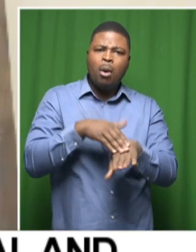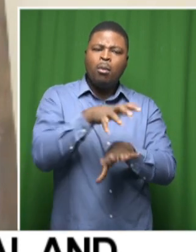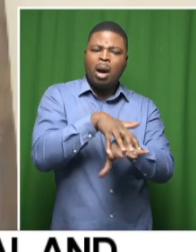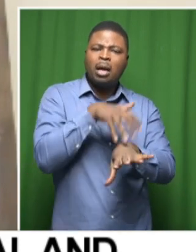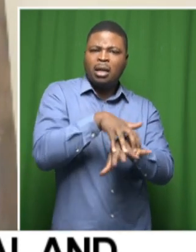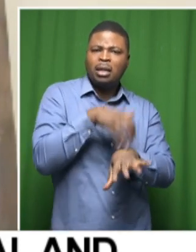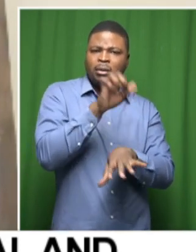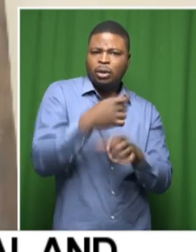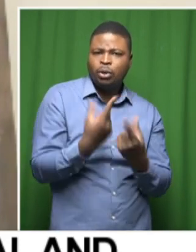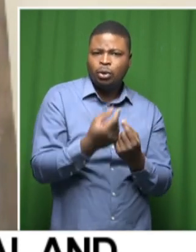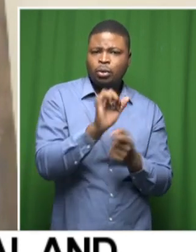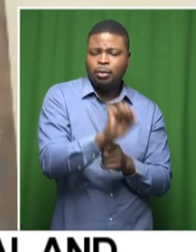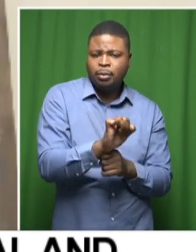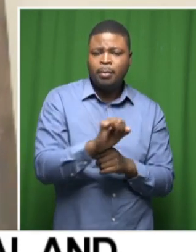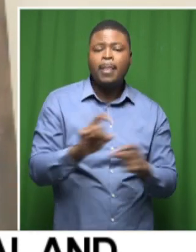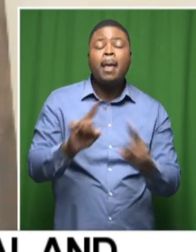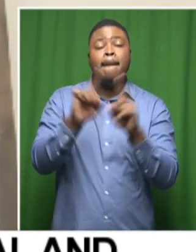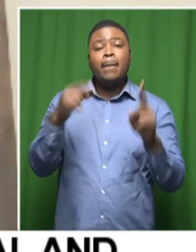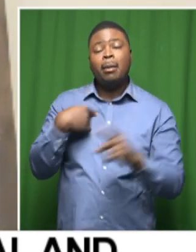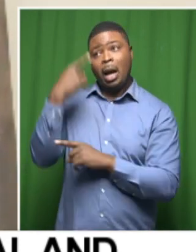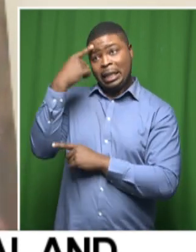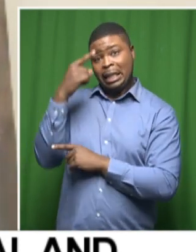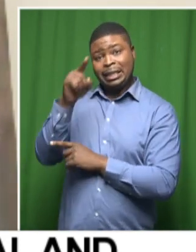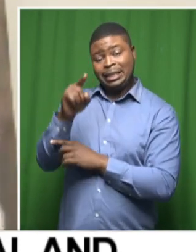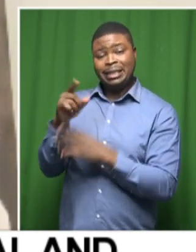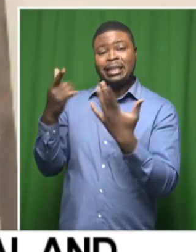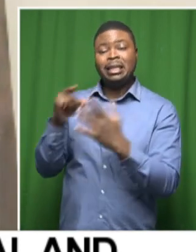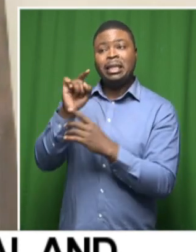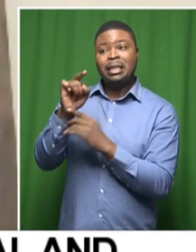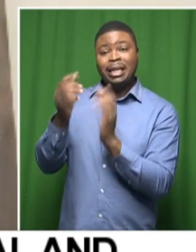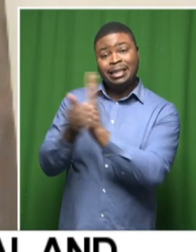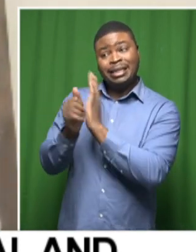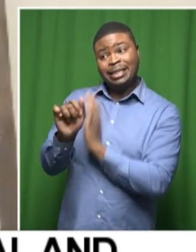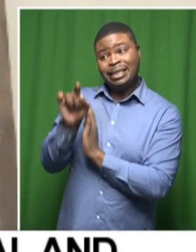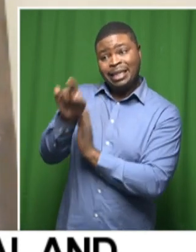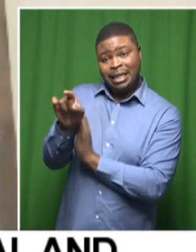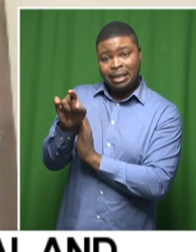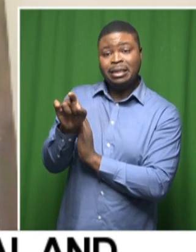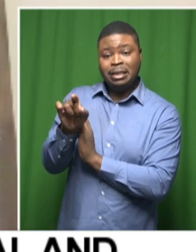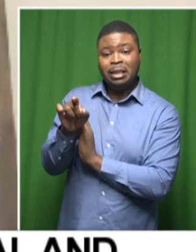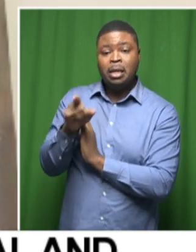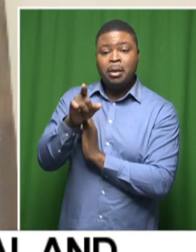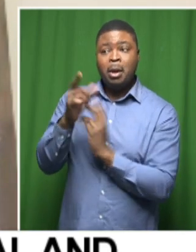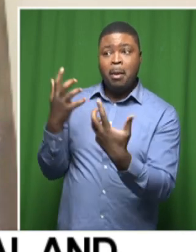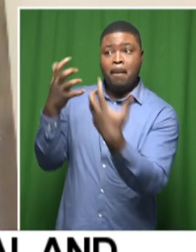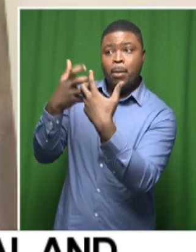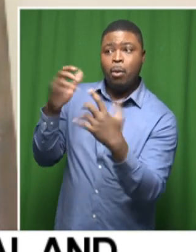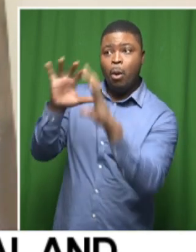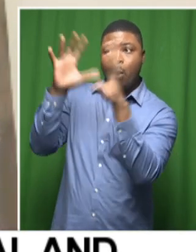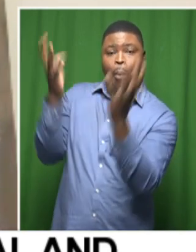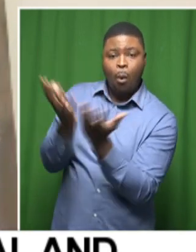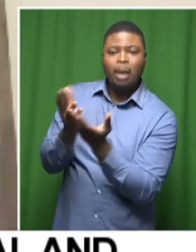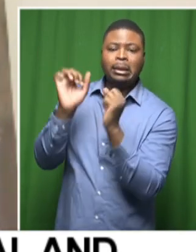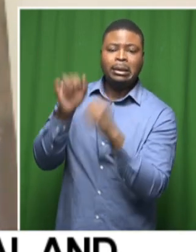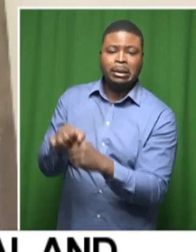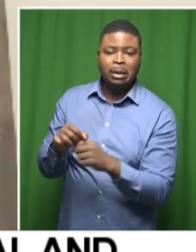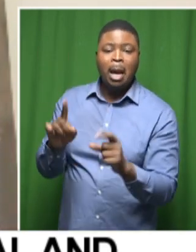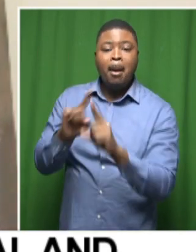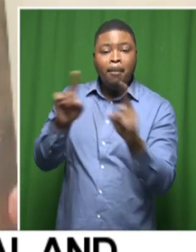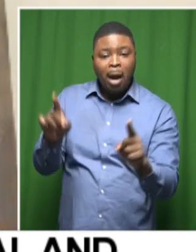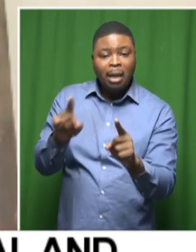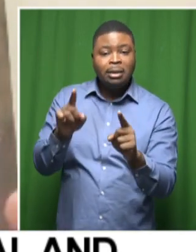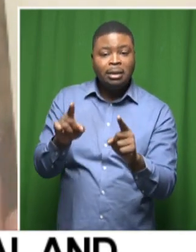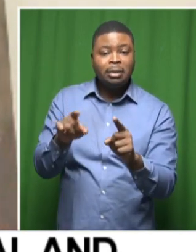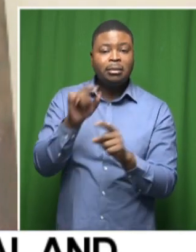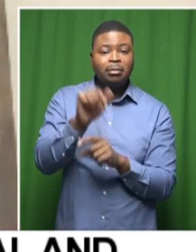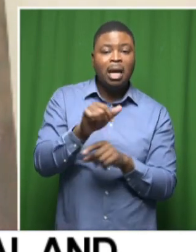South Africans is these are the skills for this version of the world. So if I look at something like agricultural studies, I